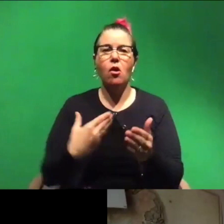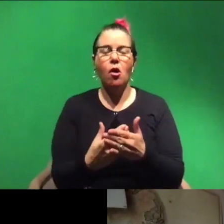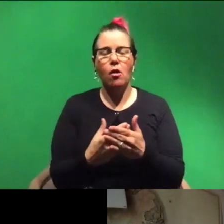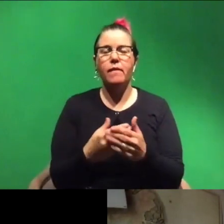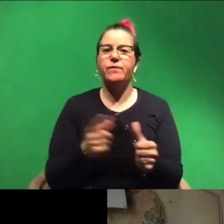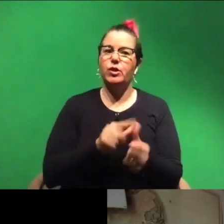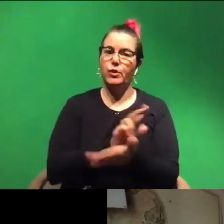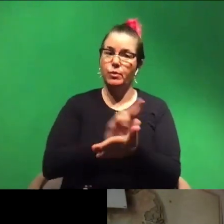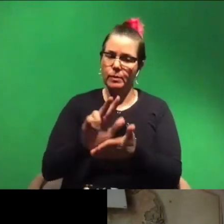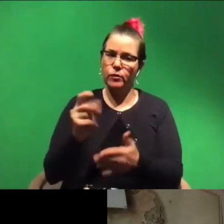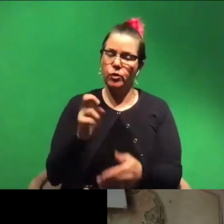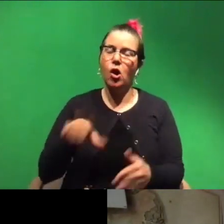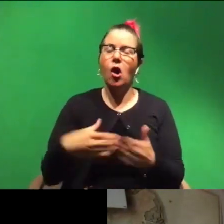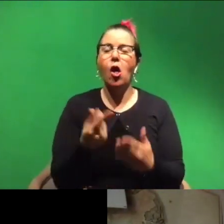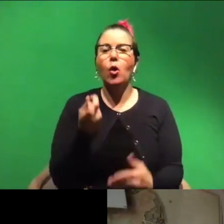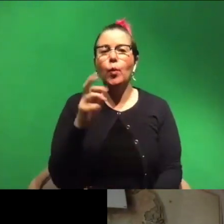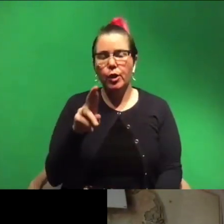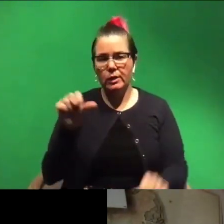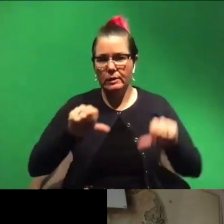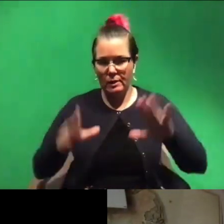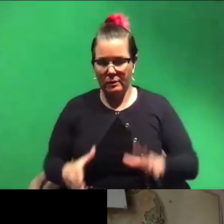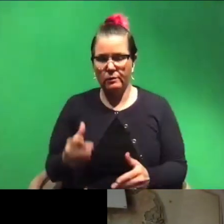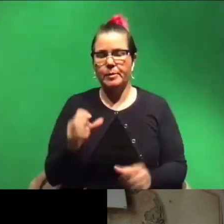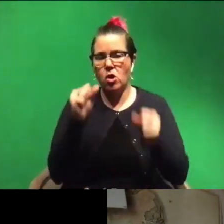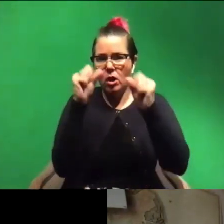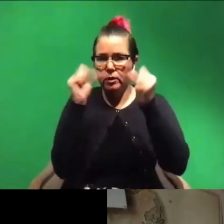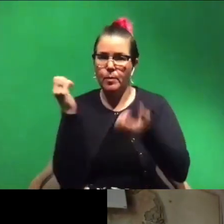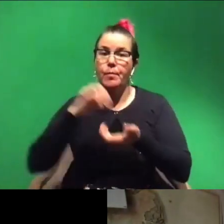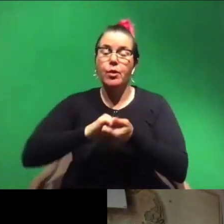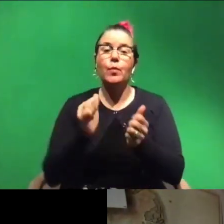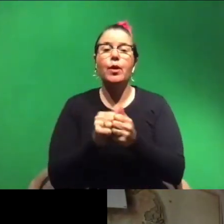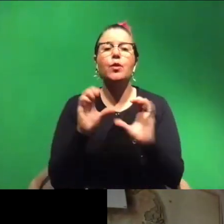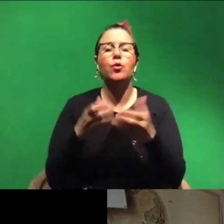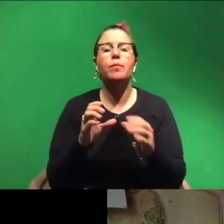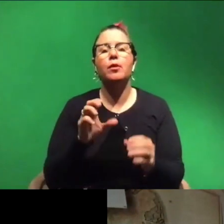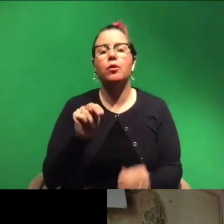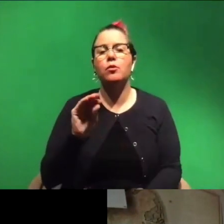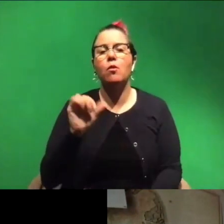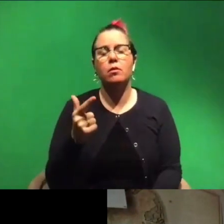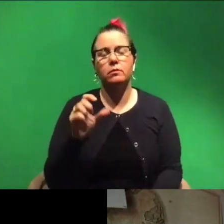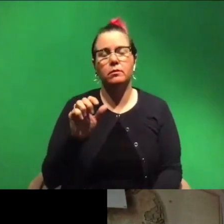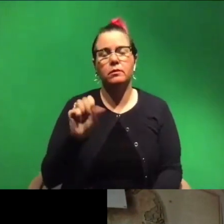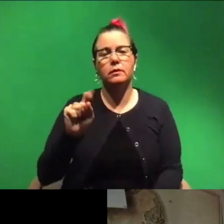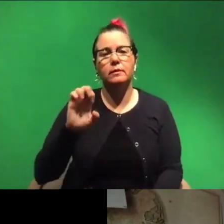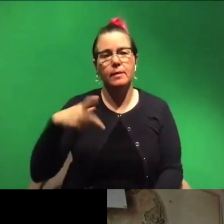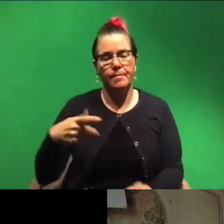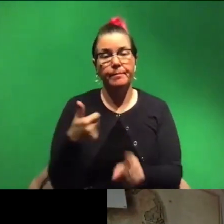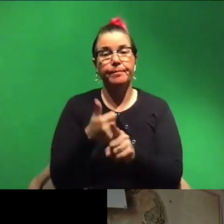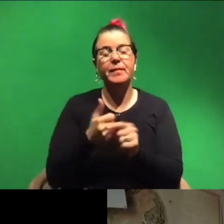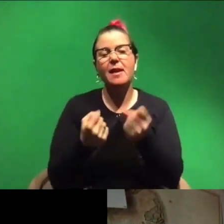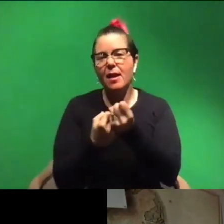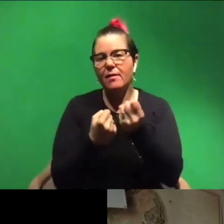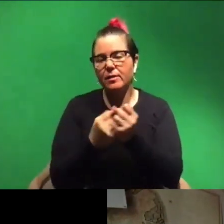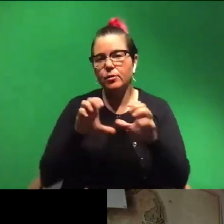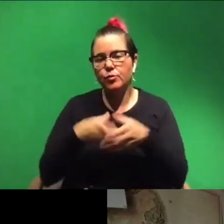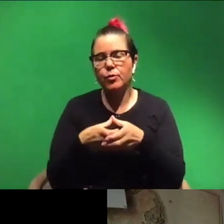3 weeks, all queer scientists, so it's going to be really awesome. We're partnering up with a group called Noble Step. They are a advocacy group